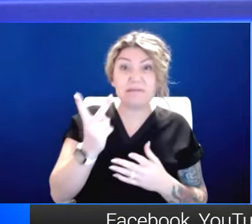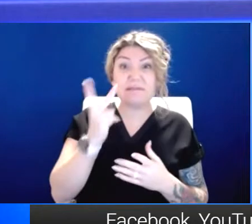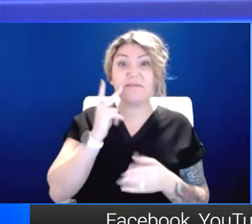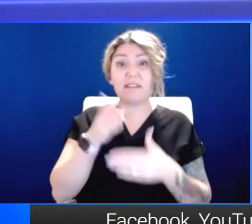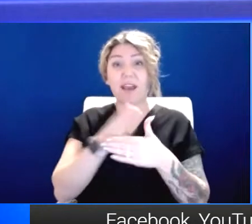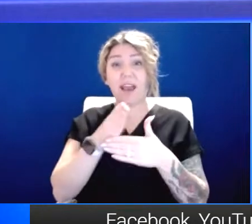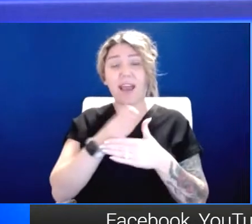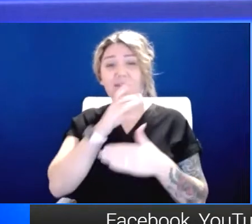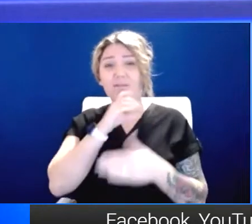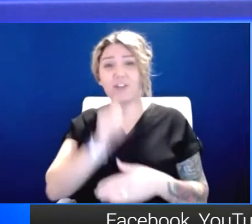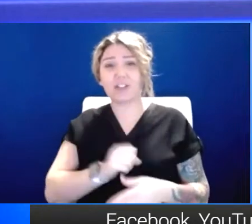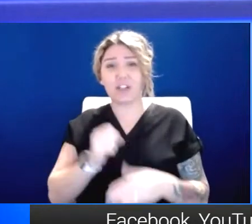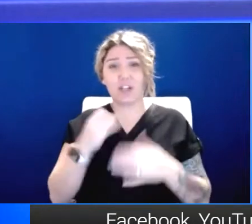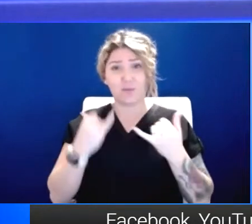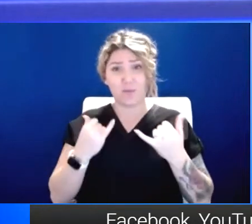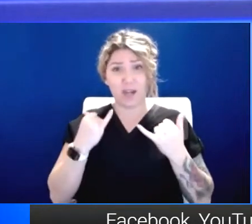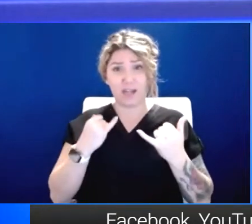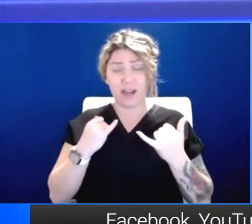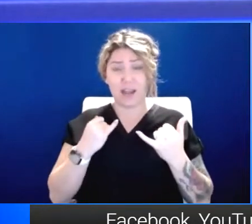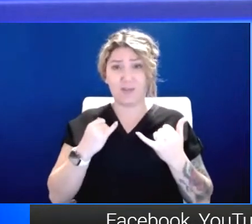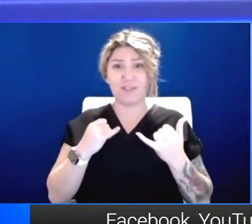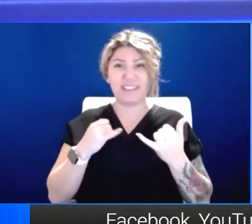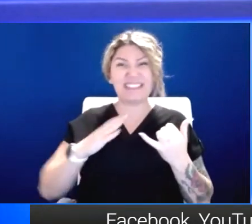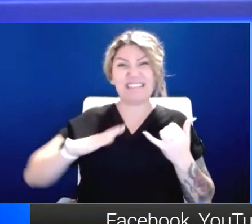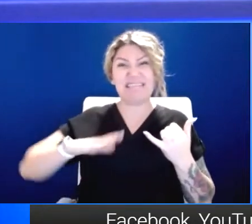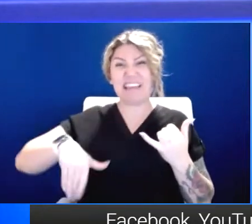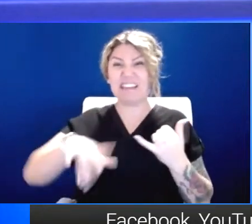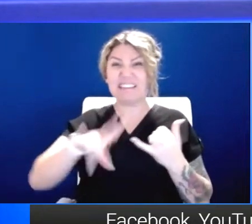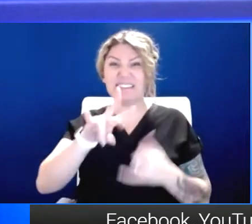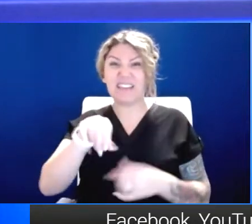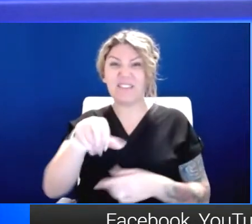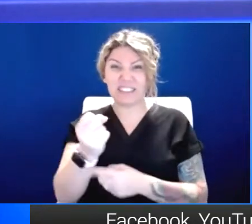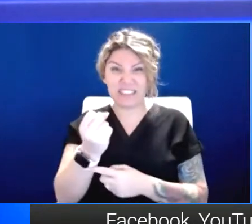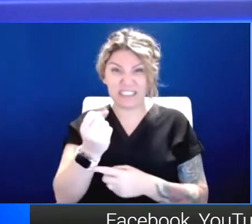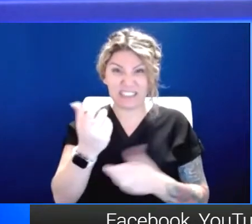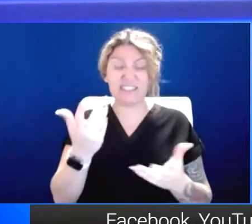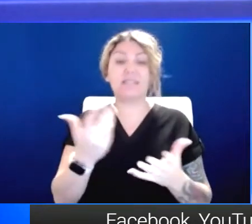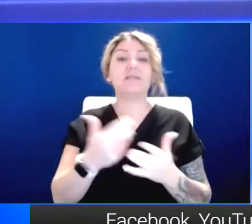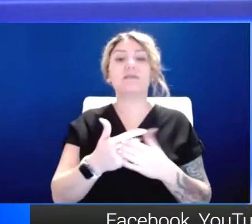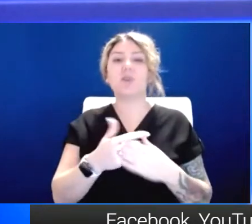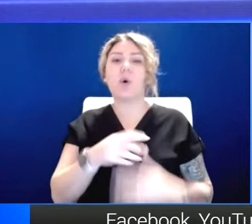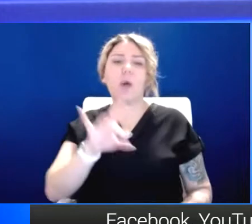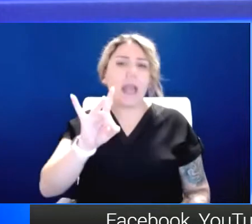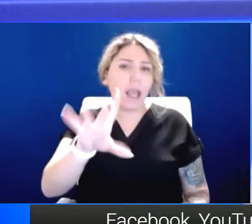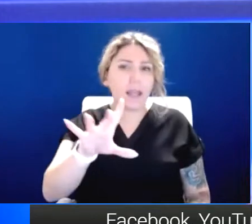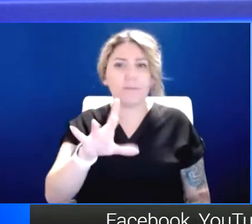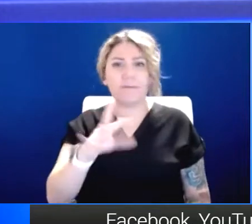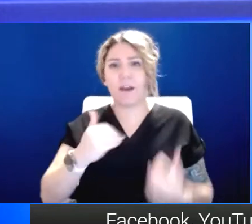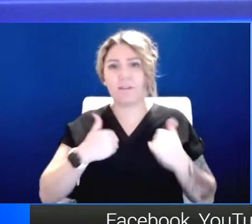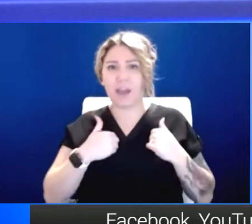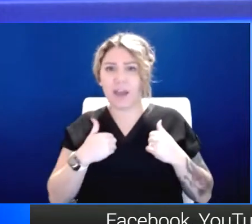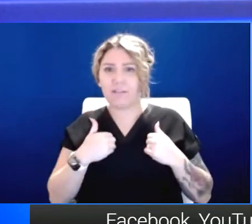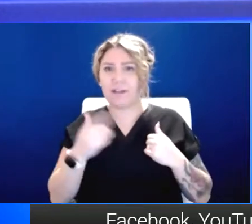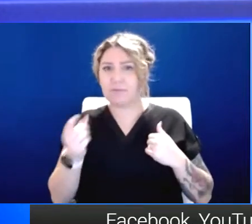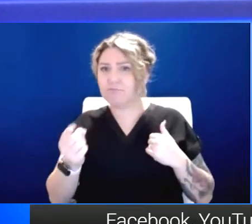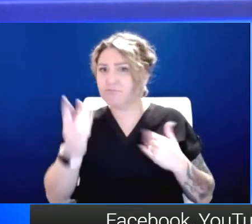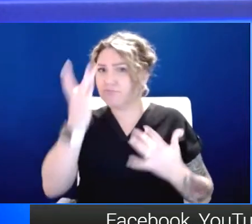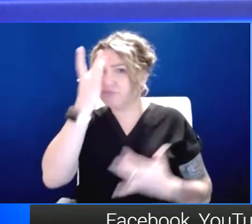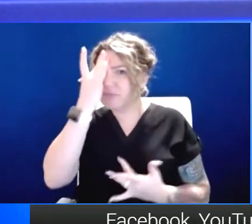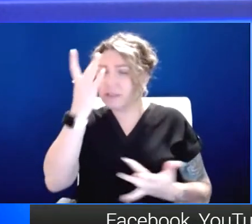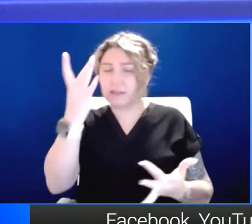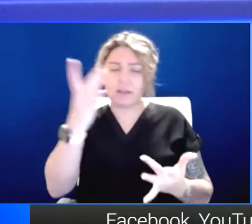is right now in the late 70s. So you're already looking at someone 85 having Parkinson's. They have already beaten the